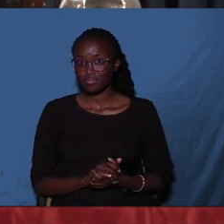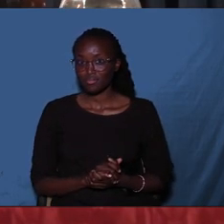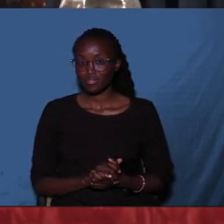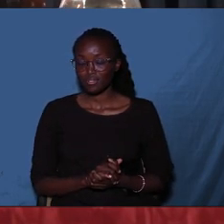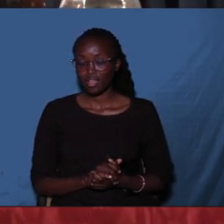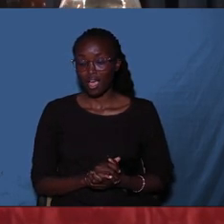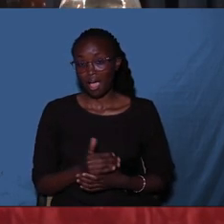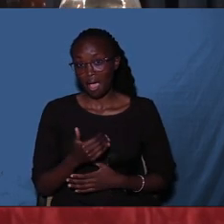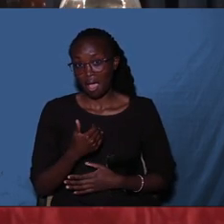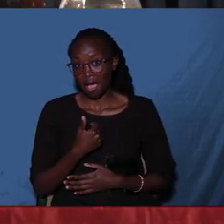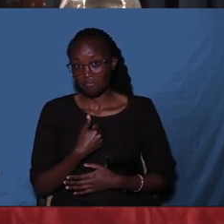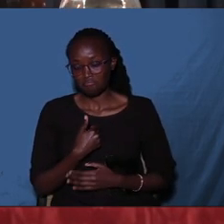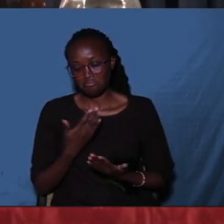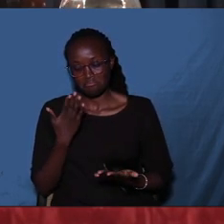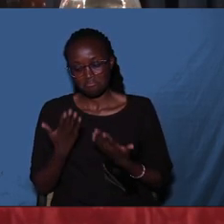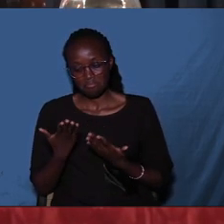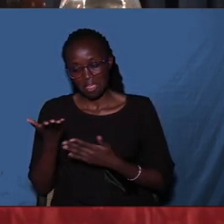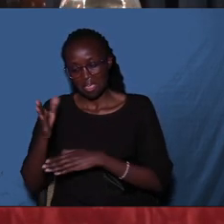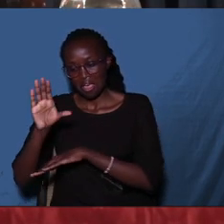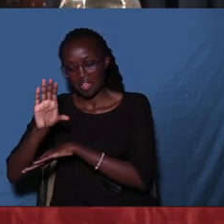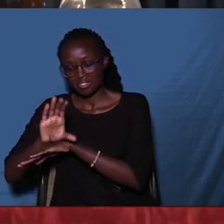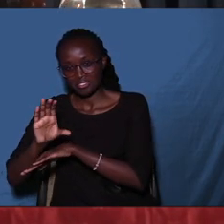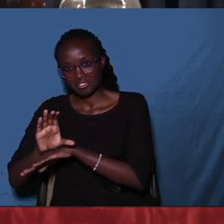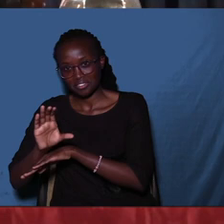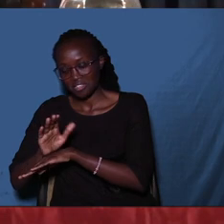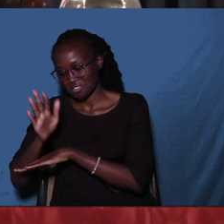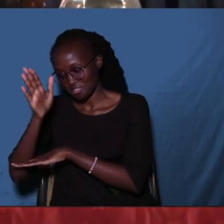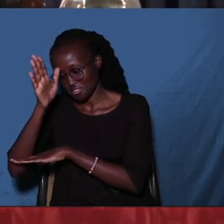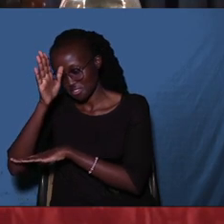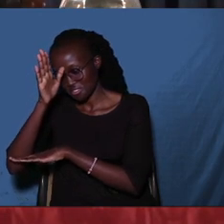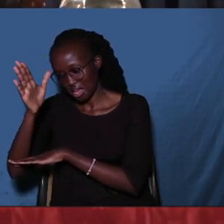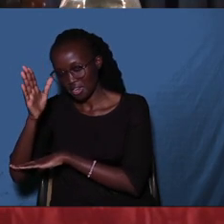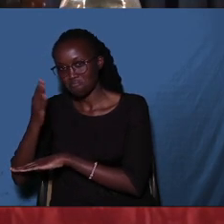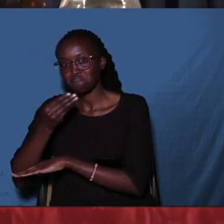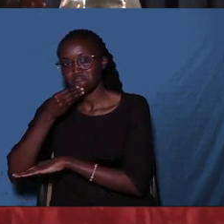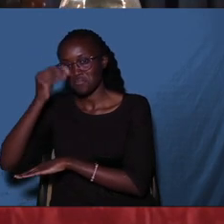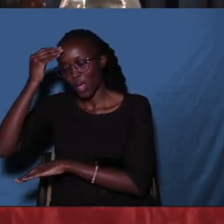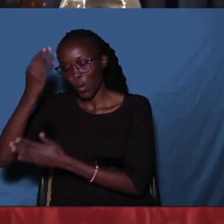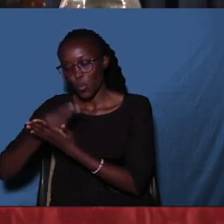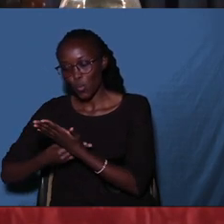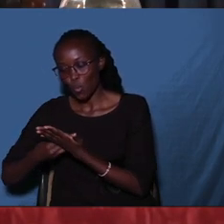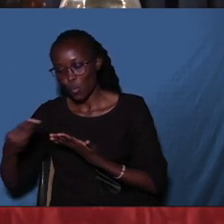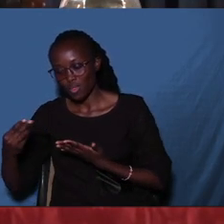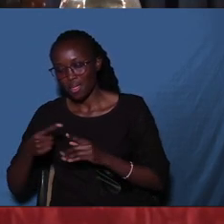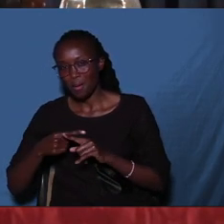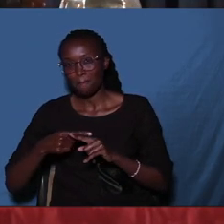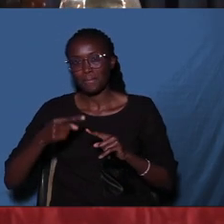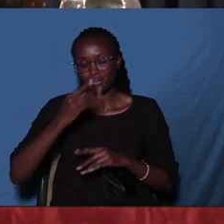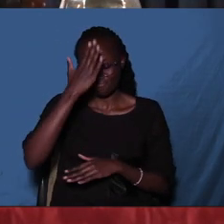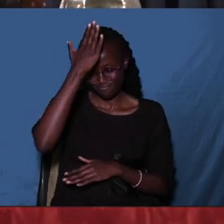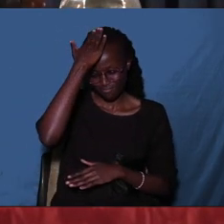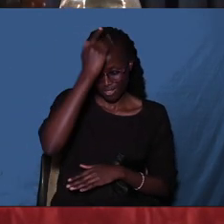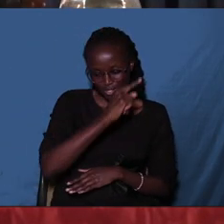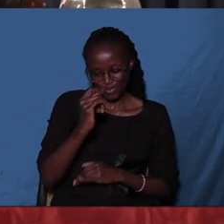two? We have been looking at it so much this day or this week. We'll continue to look at it more. There